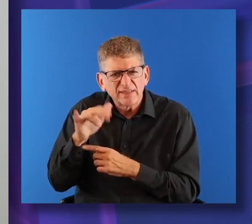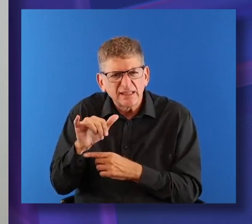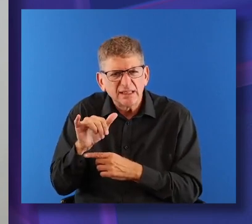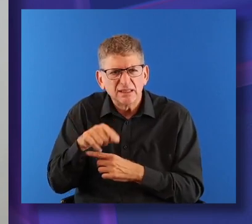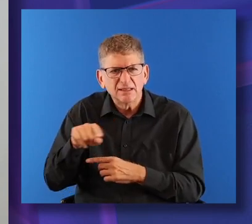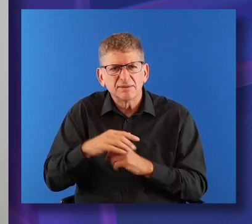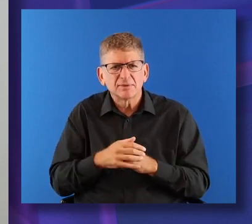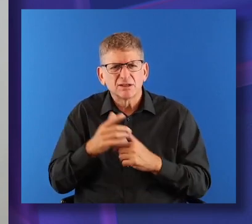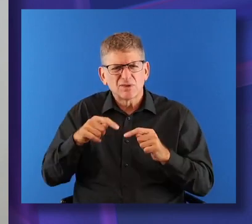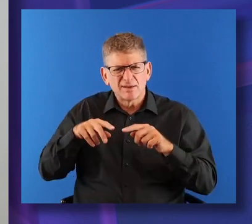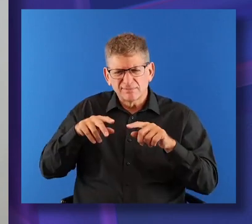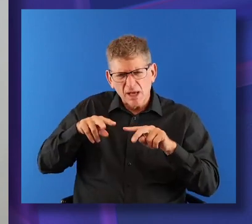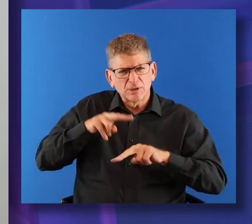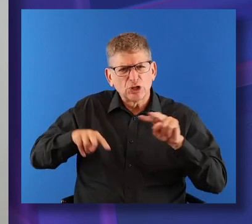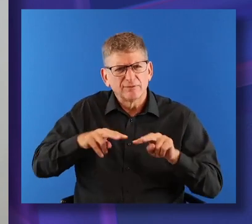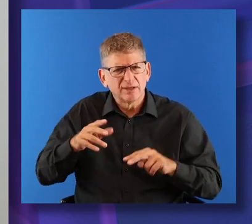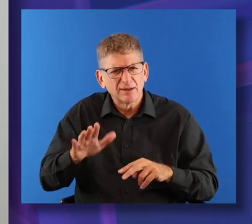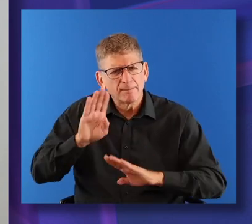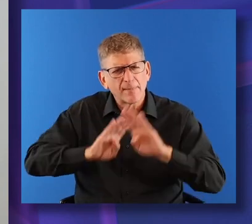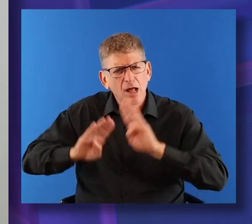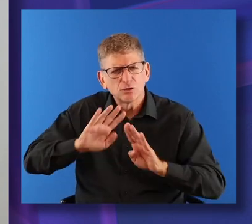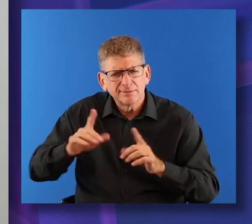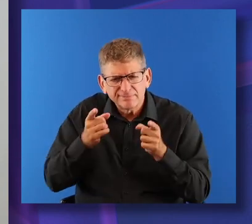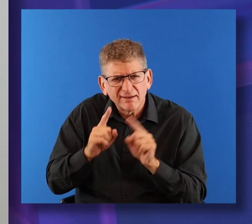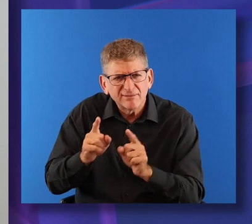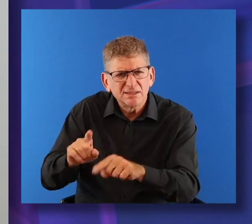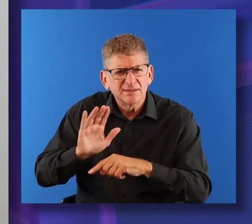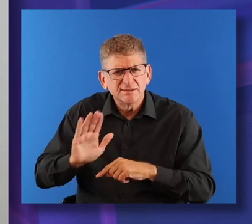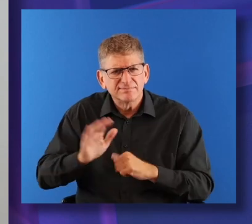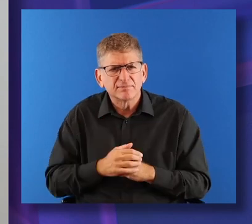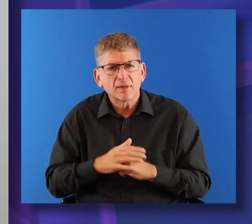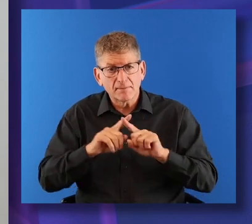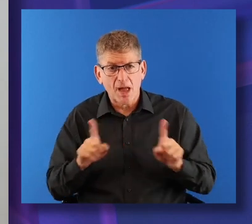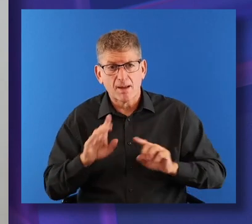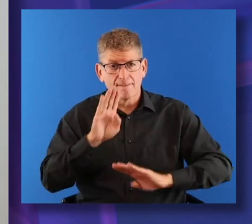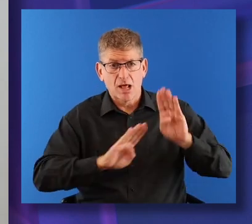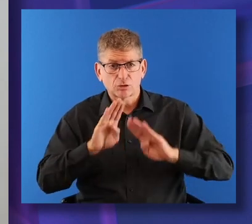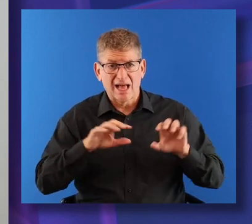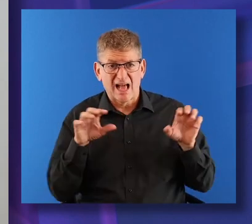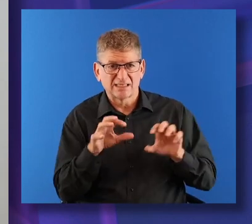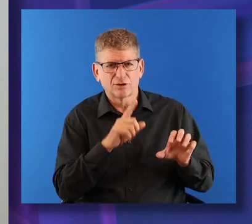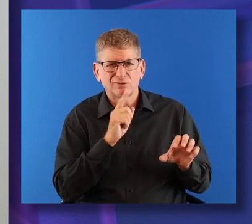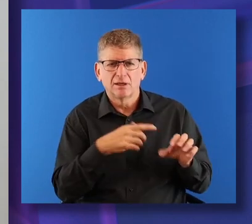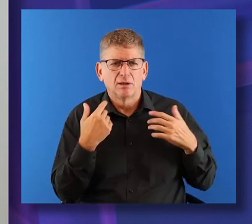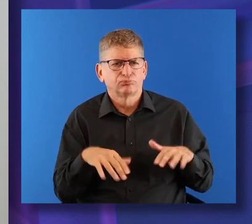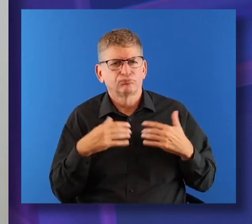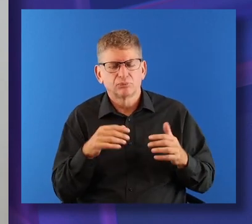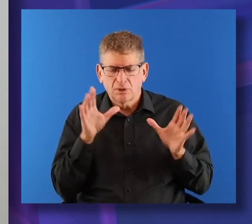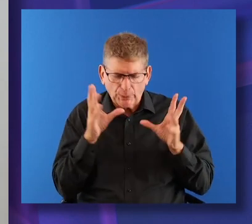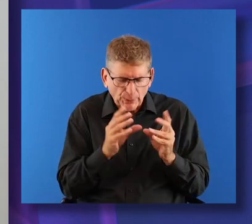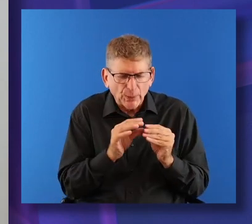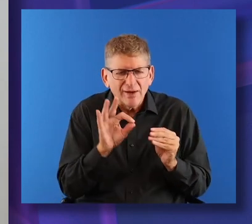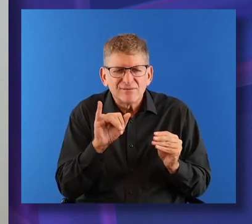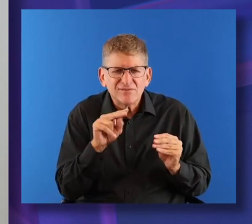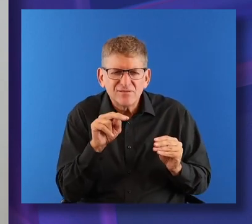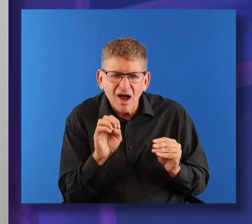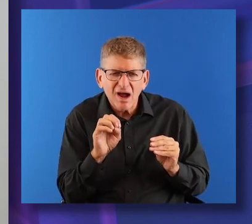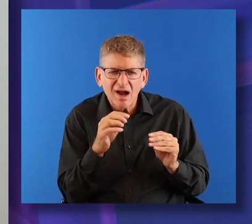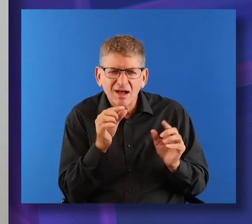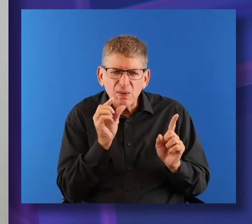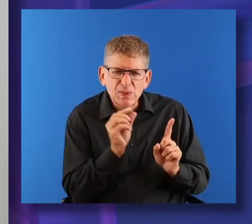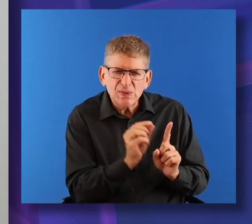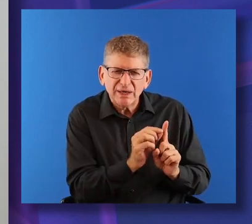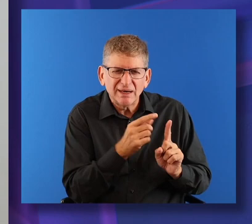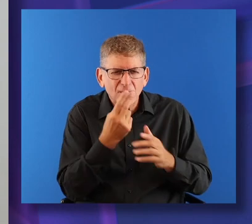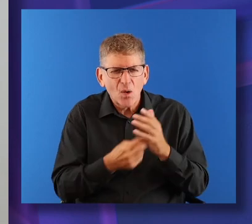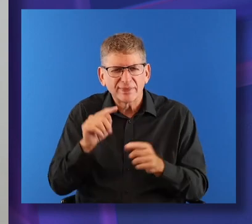phenomena. However, biological activities are simply too fine-grained in both temporal and spatial dimensions,